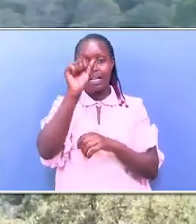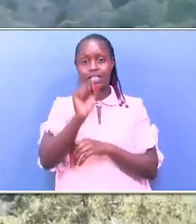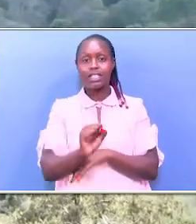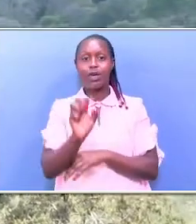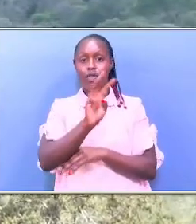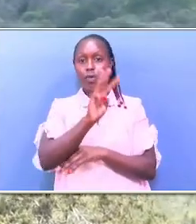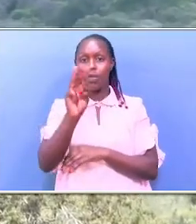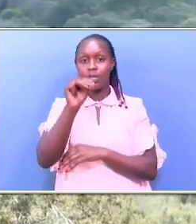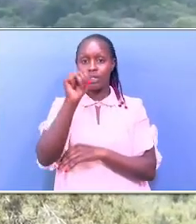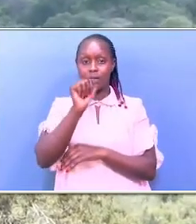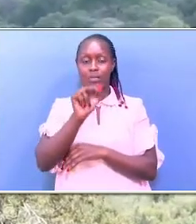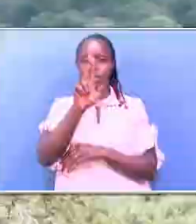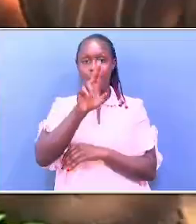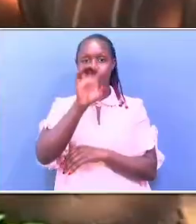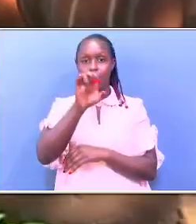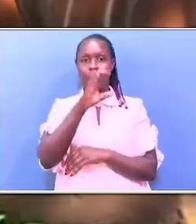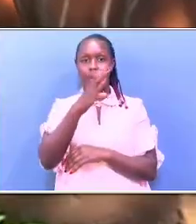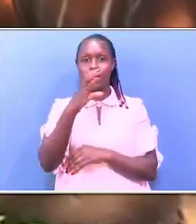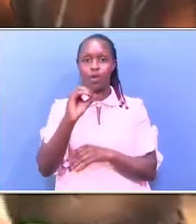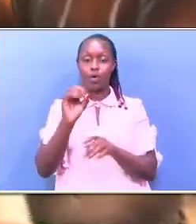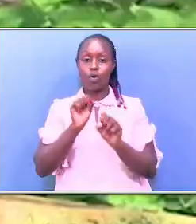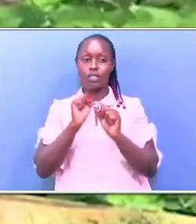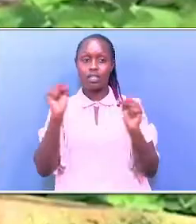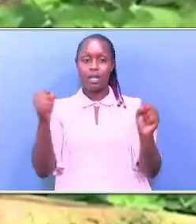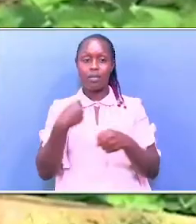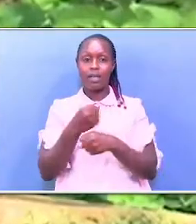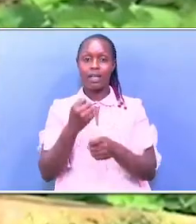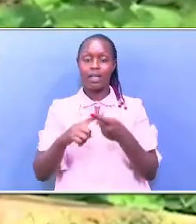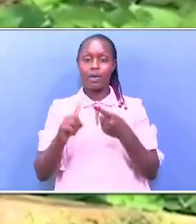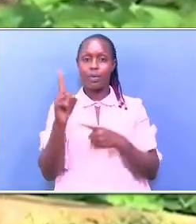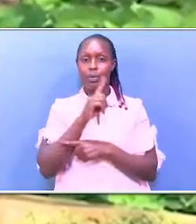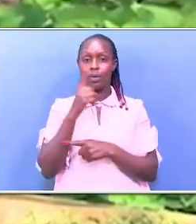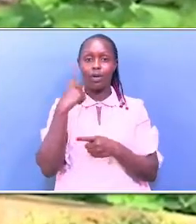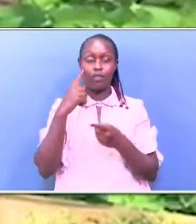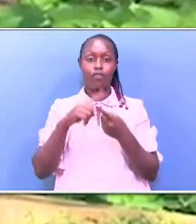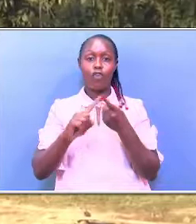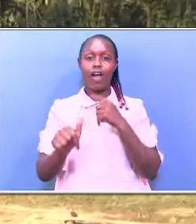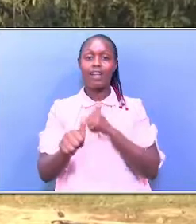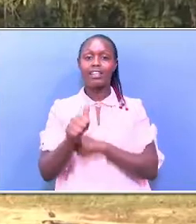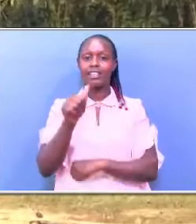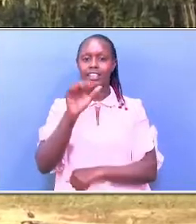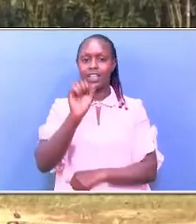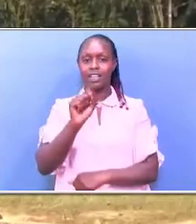Mau ecosystems, making it critically endangered species.